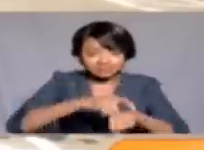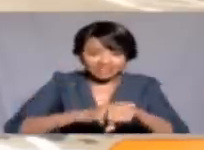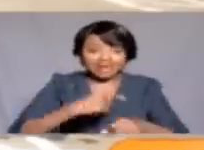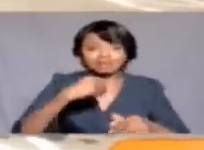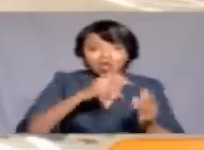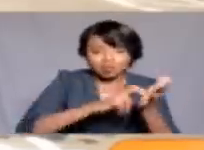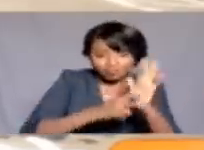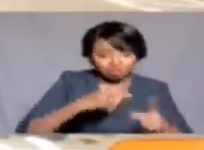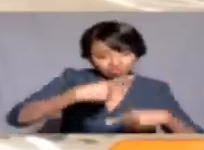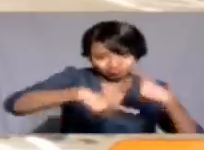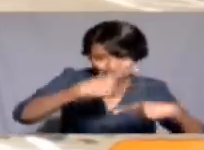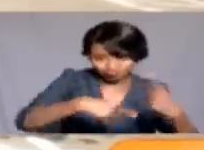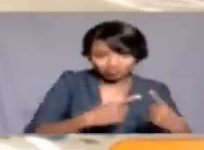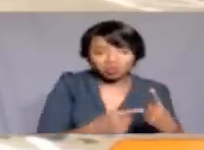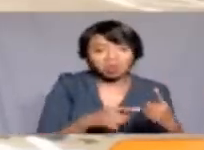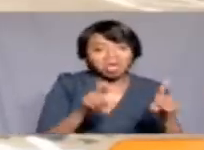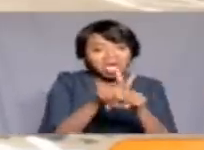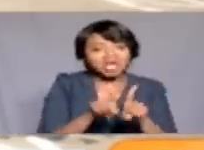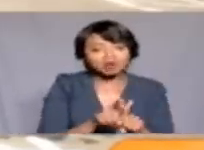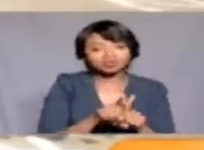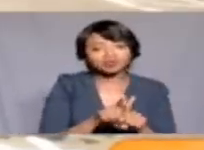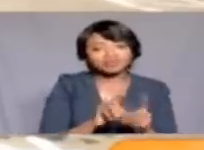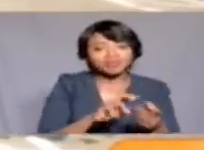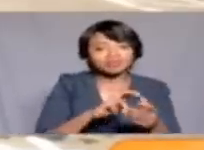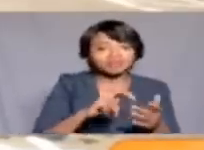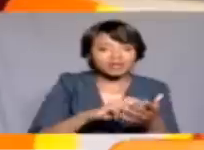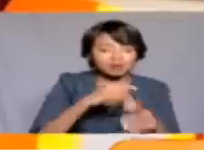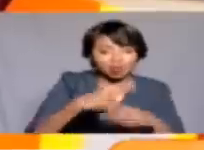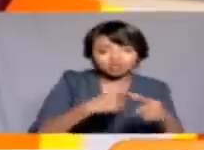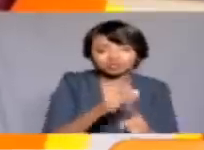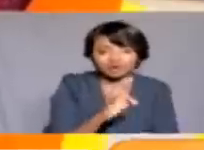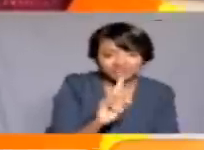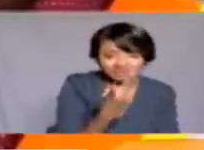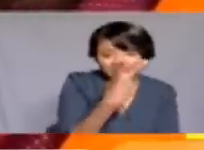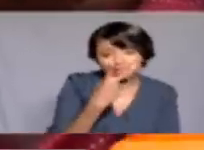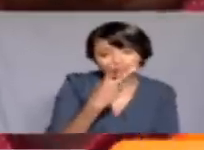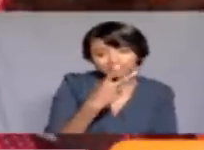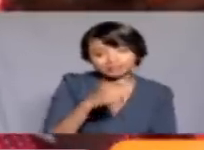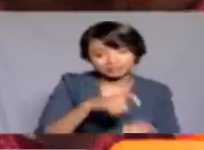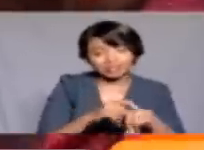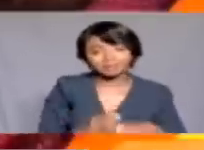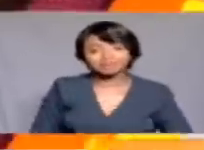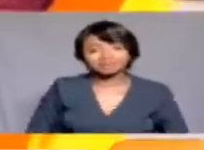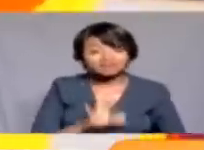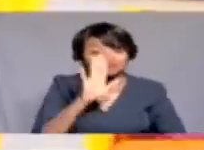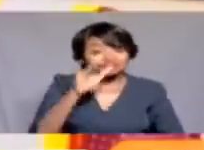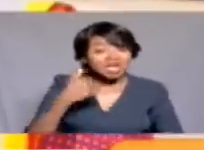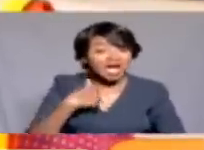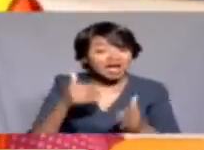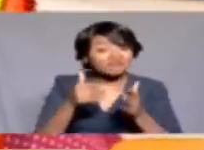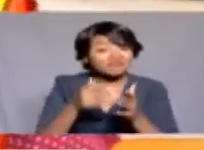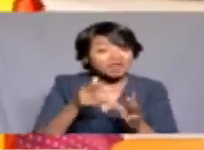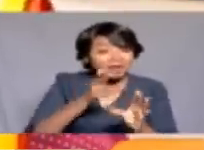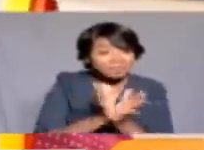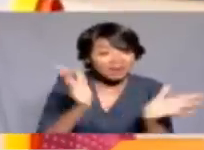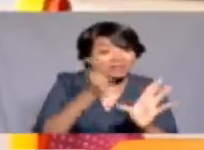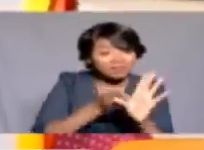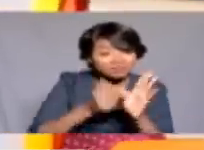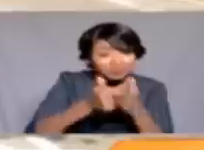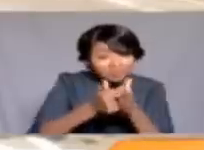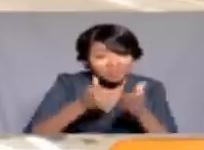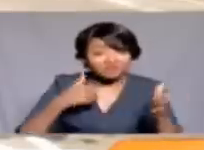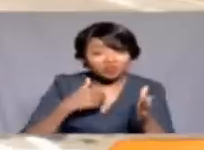phase, and others during the construction of the second phase. Was there any public participation before the commencement of the second